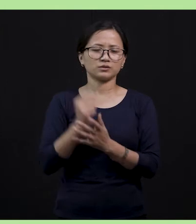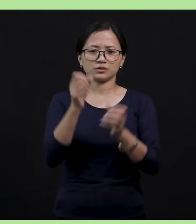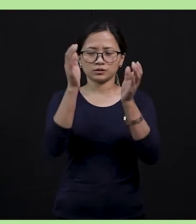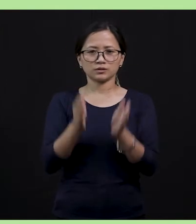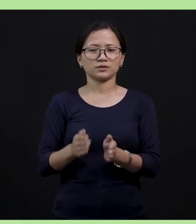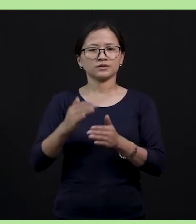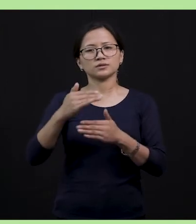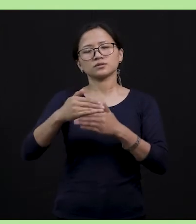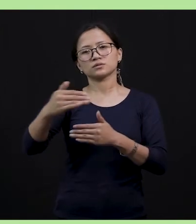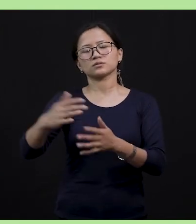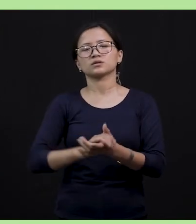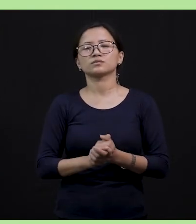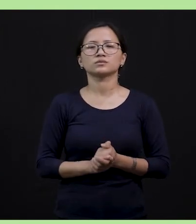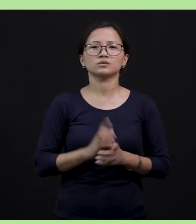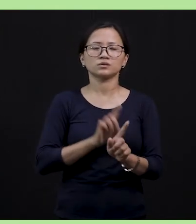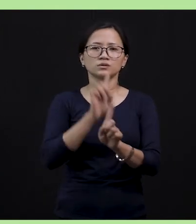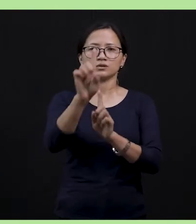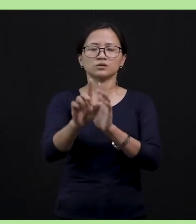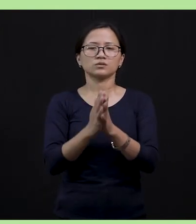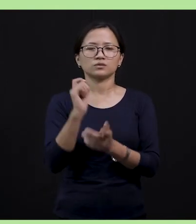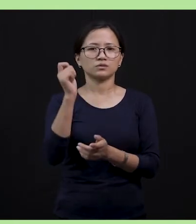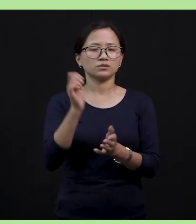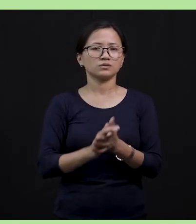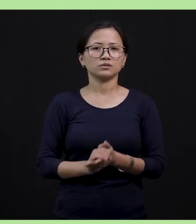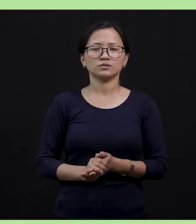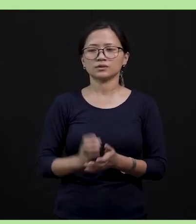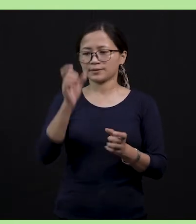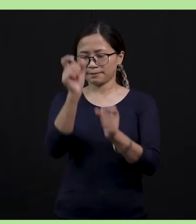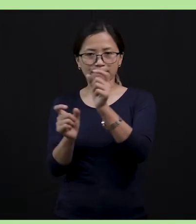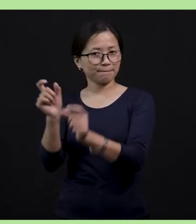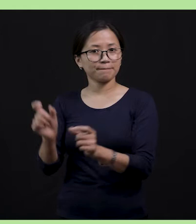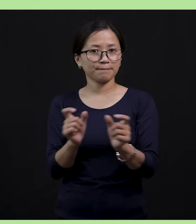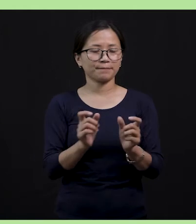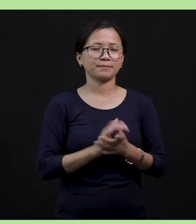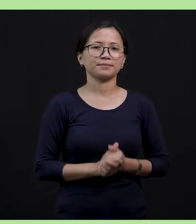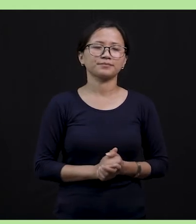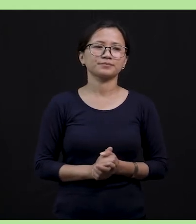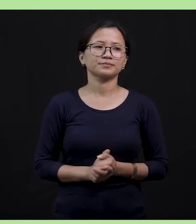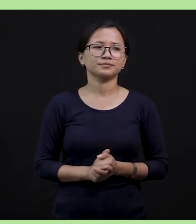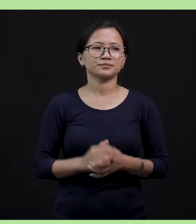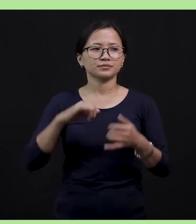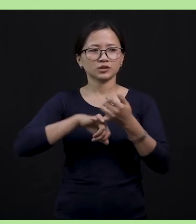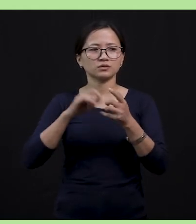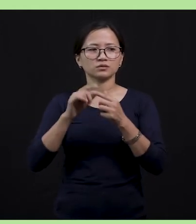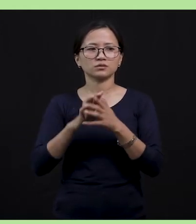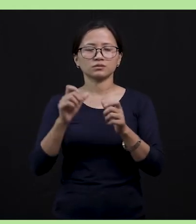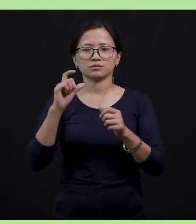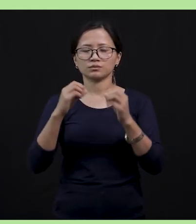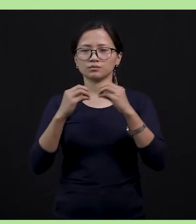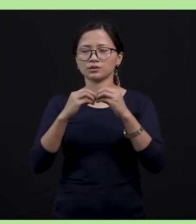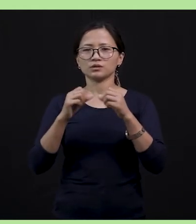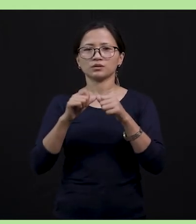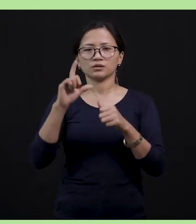always be responsible towards working for the citizens. Secret ballot system. Now,